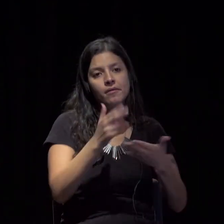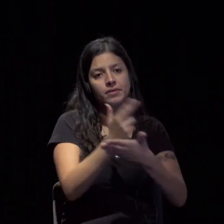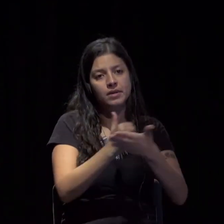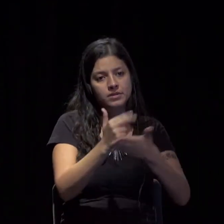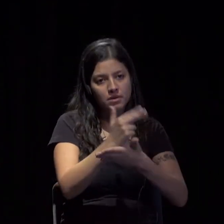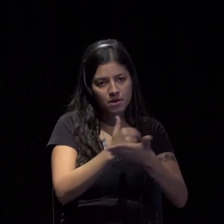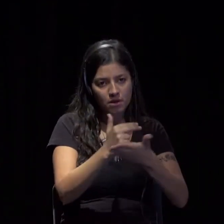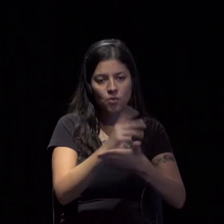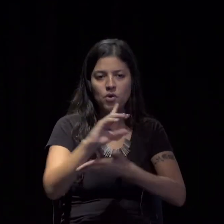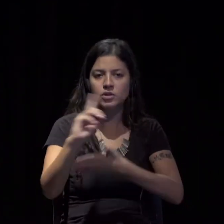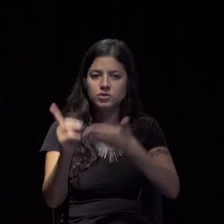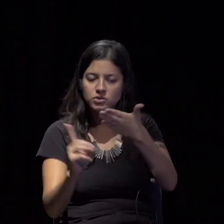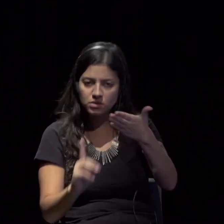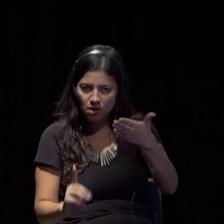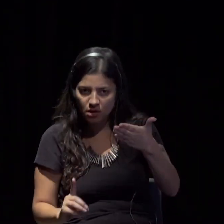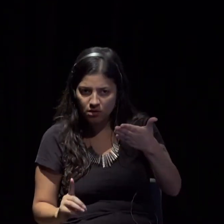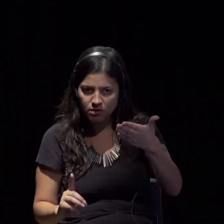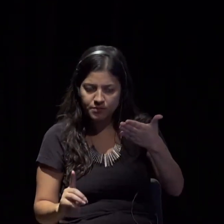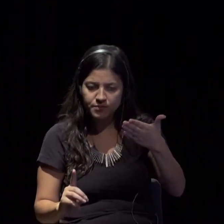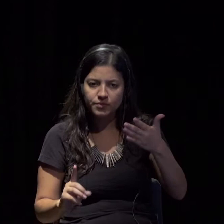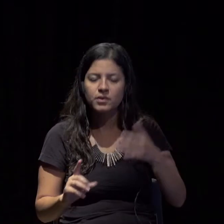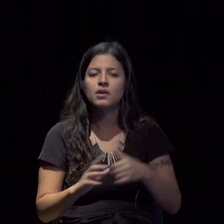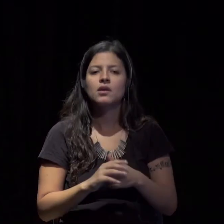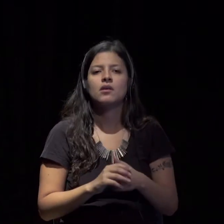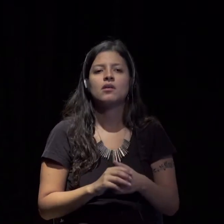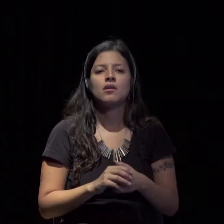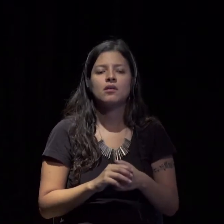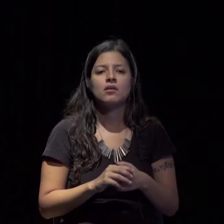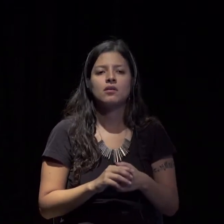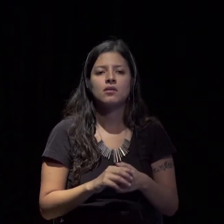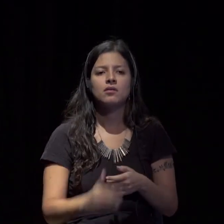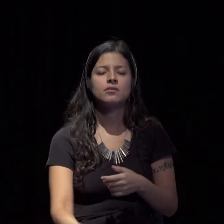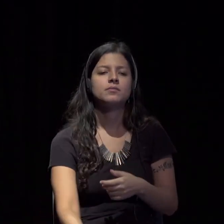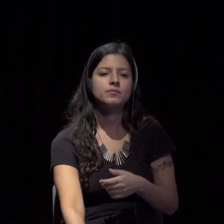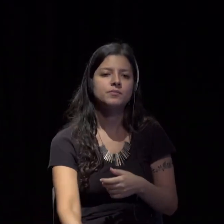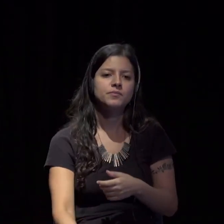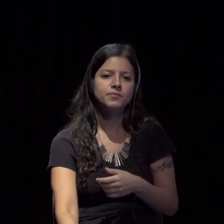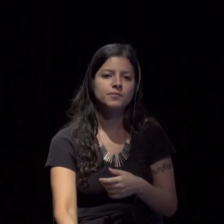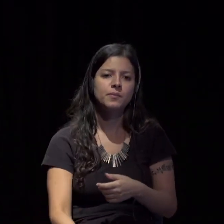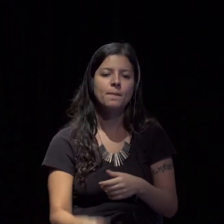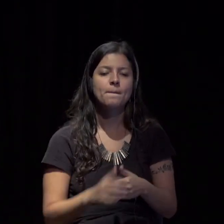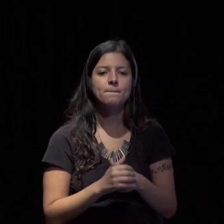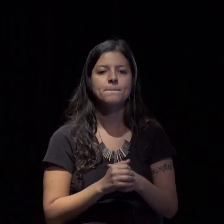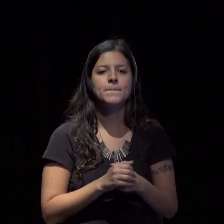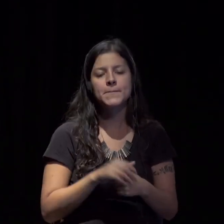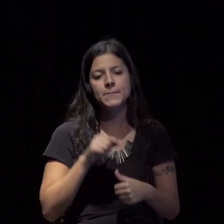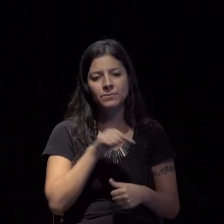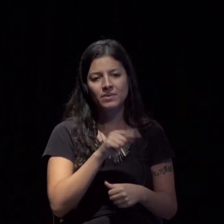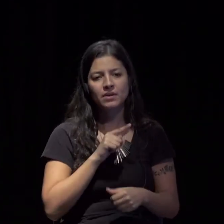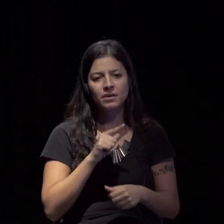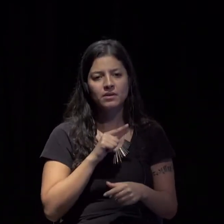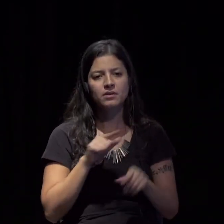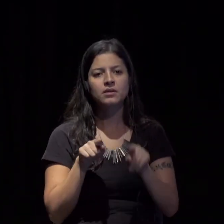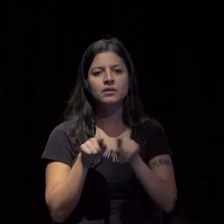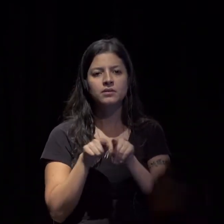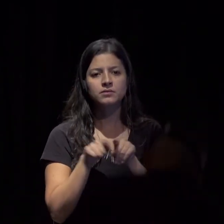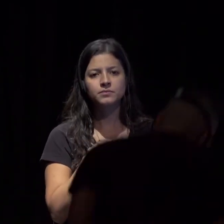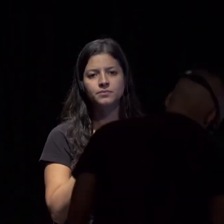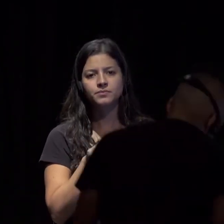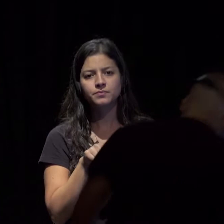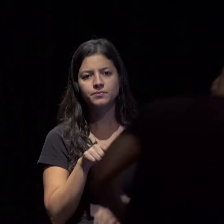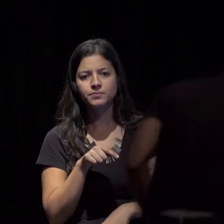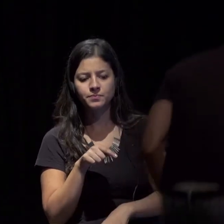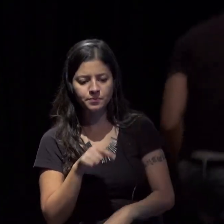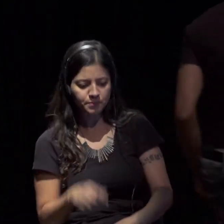design. Rather than the expression of formal values associated with the manipulation of form and space, sculpture became for